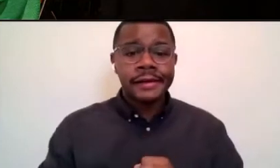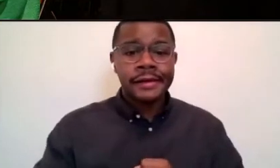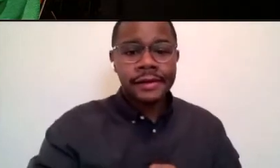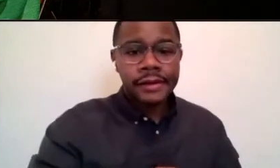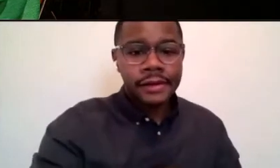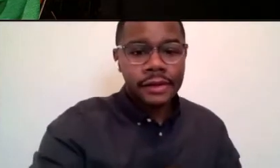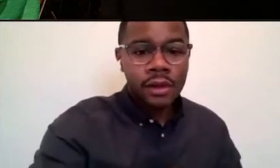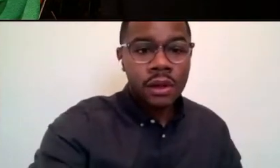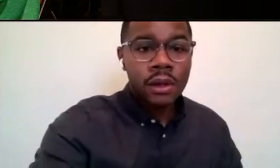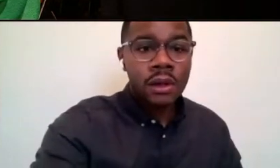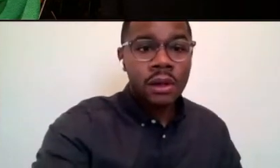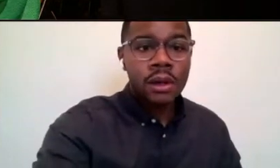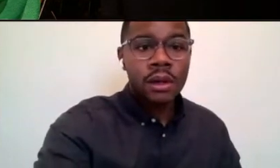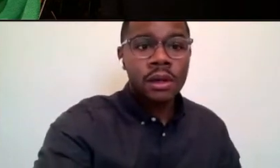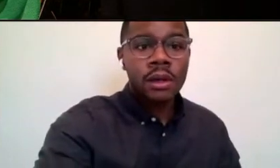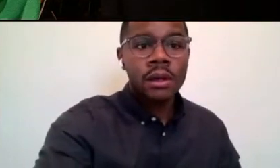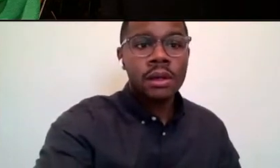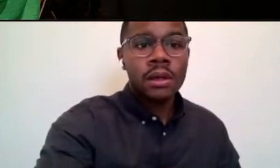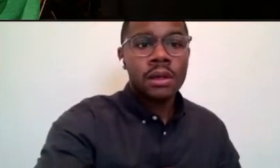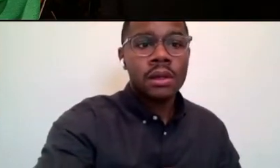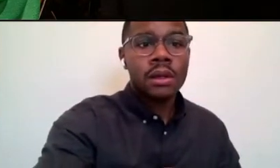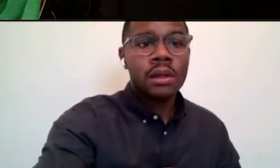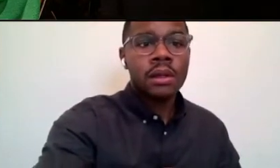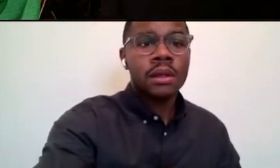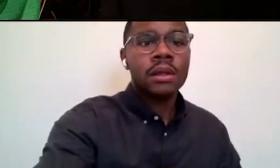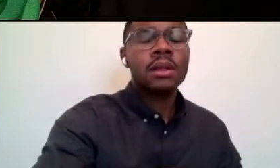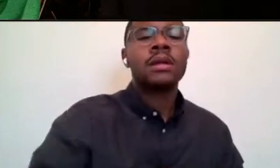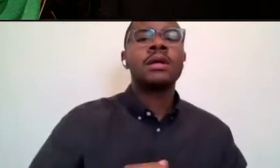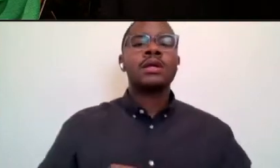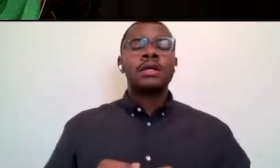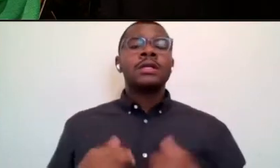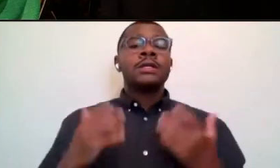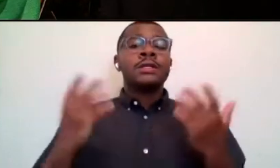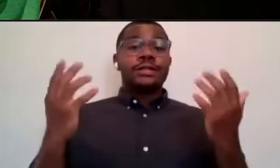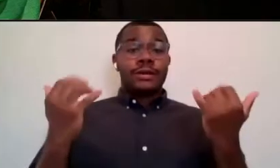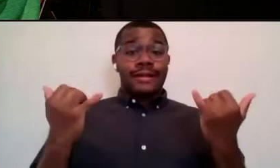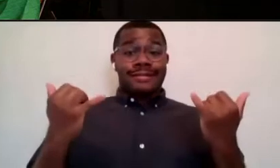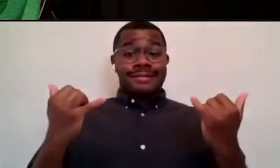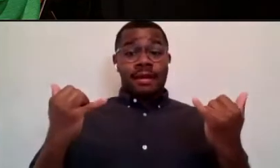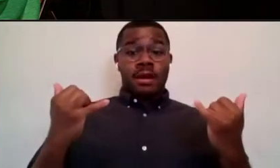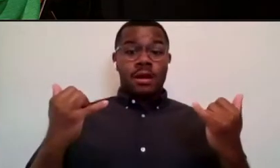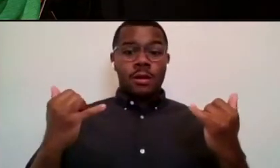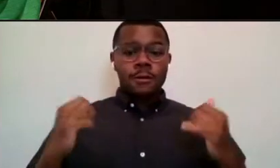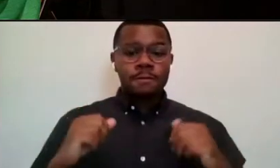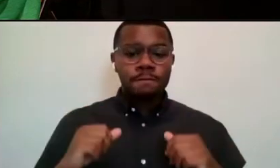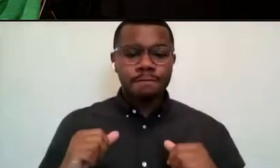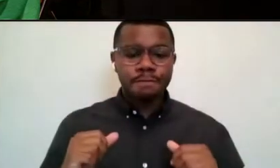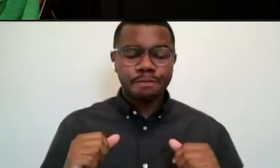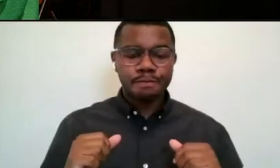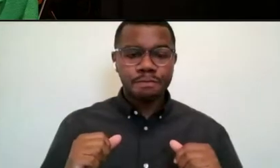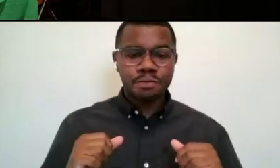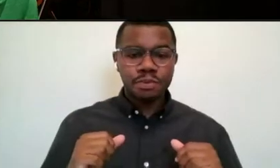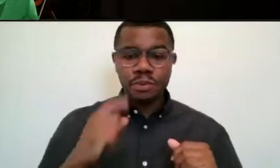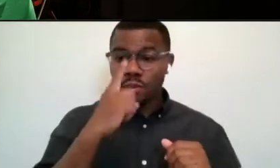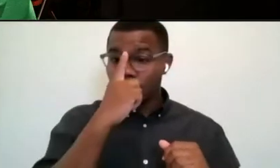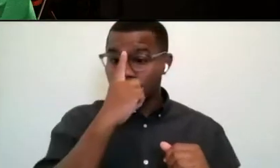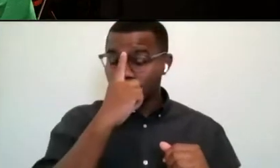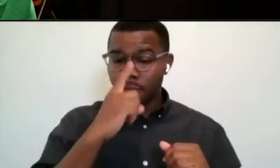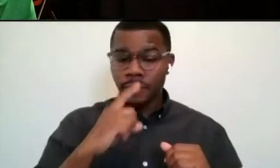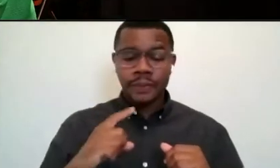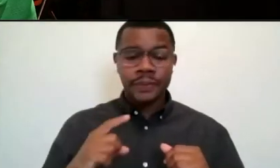welcome that with me. So with that, I'm going to turn us over to, so we have